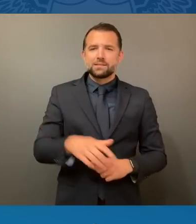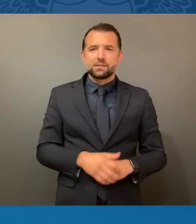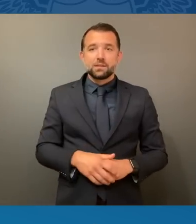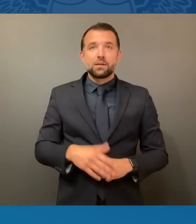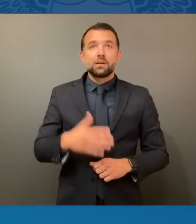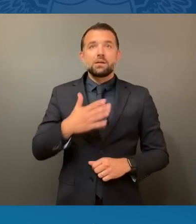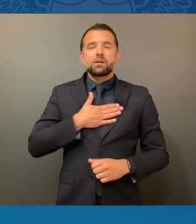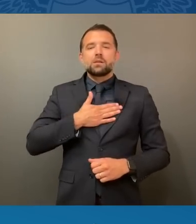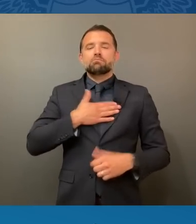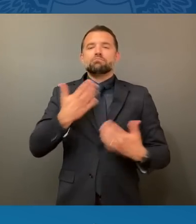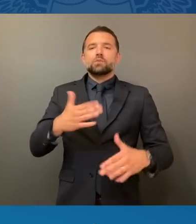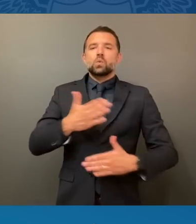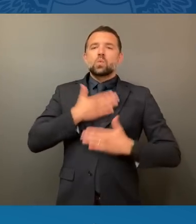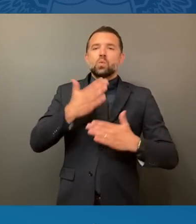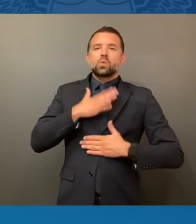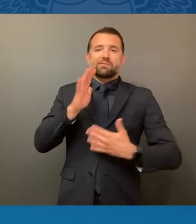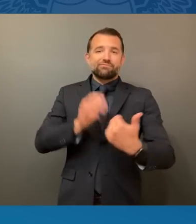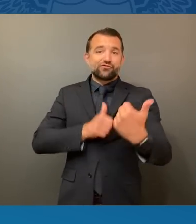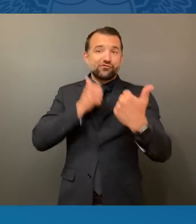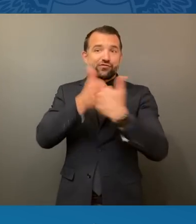challenges because I know we can meet them. Yes.